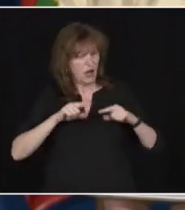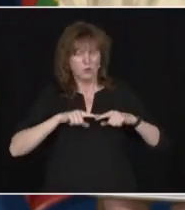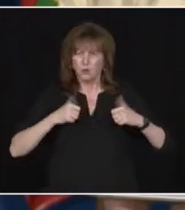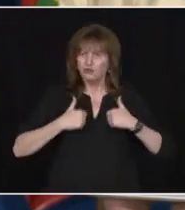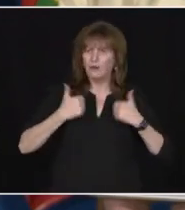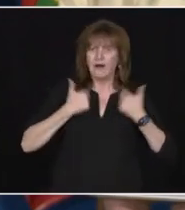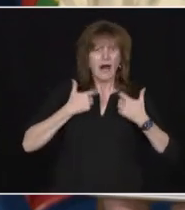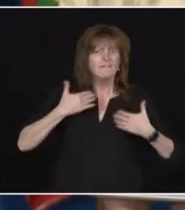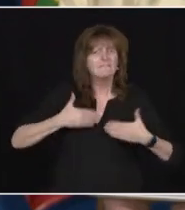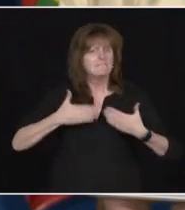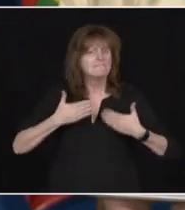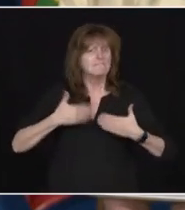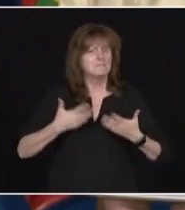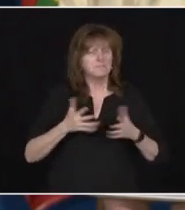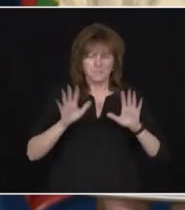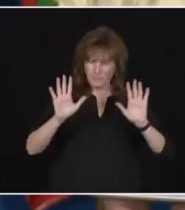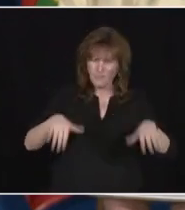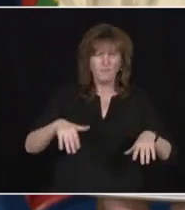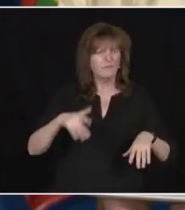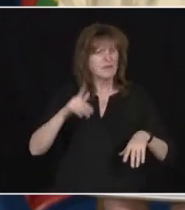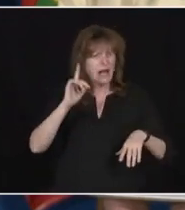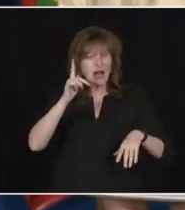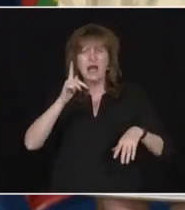there'll be opportunities and later on